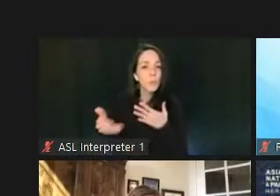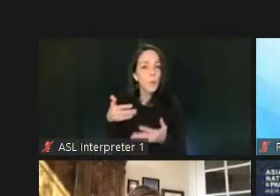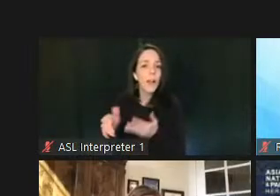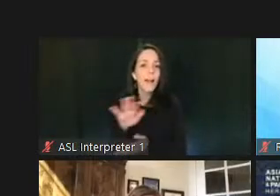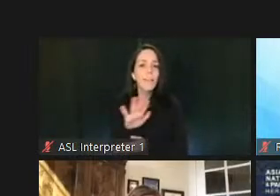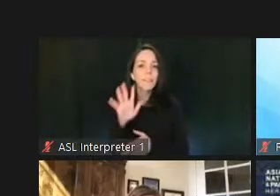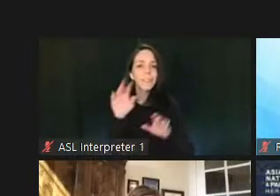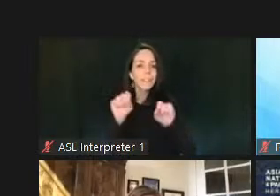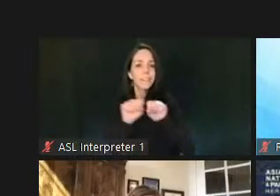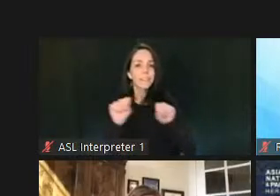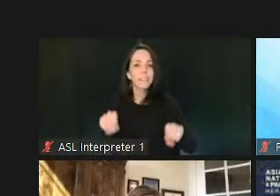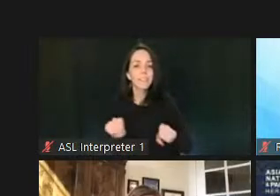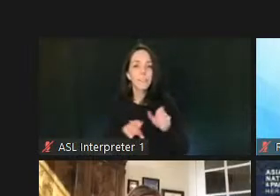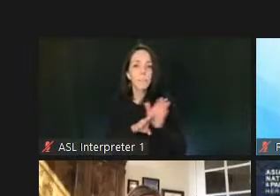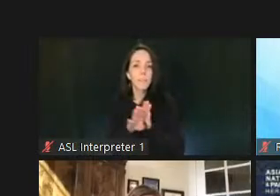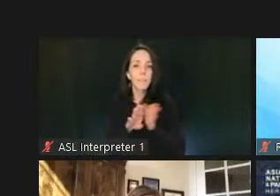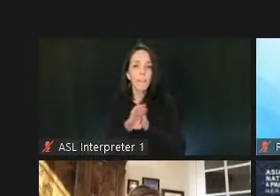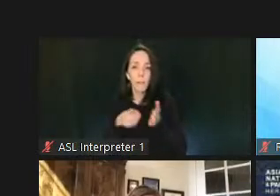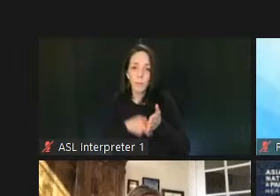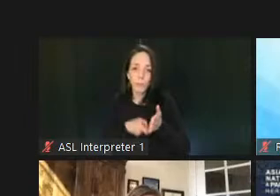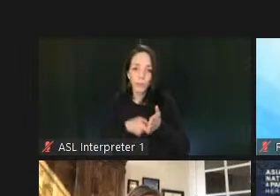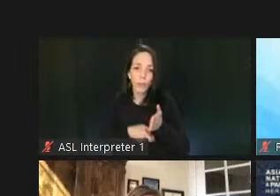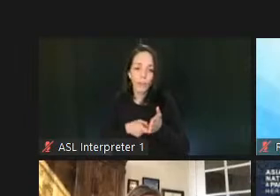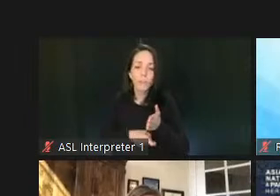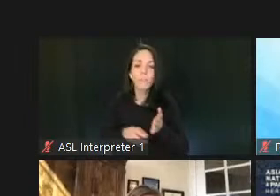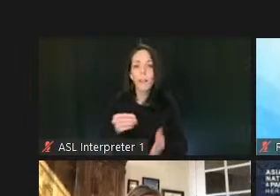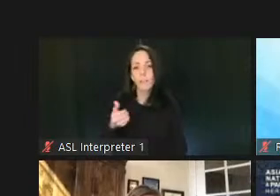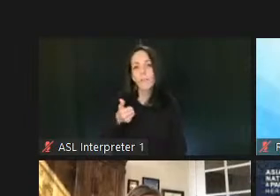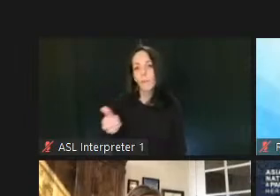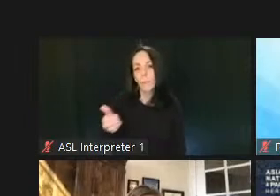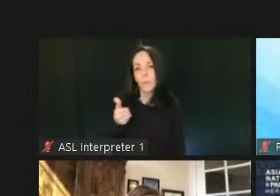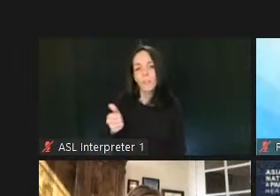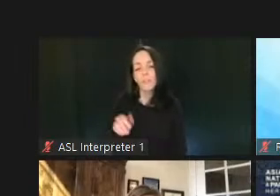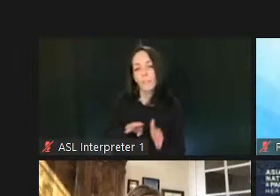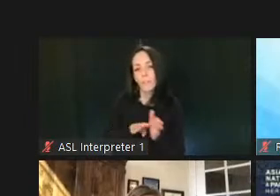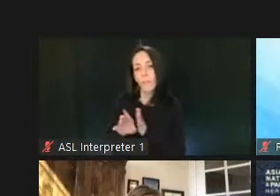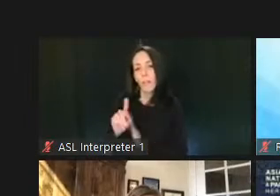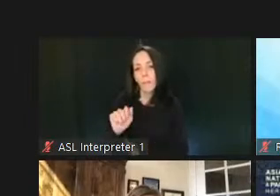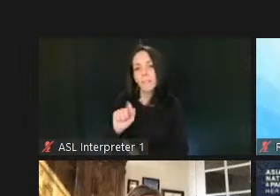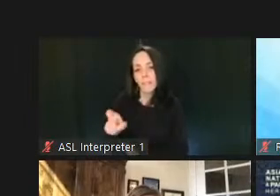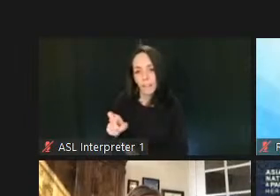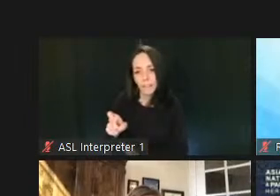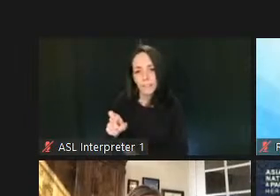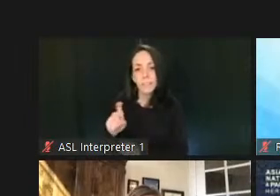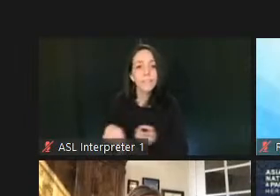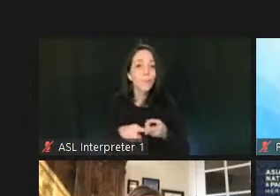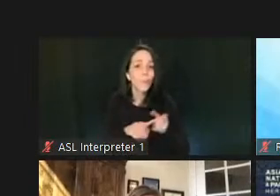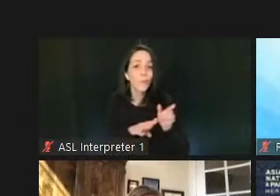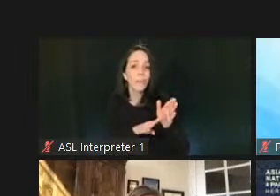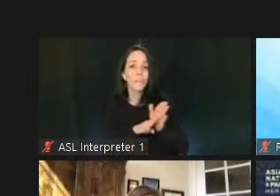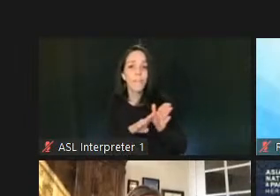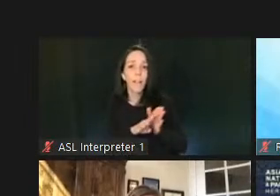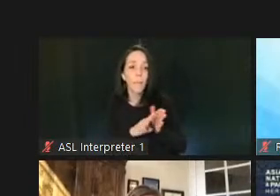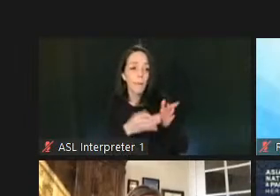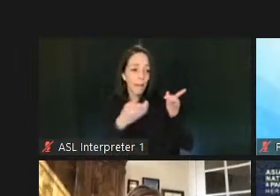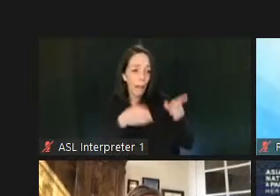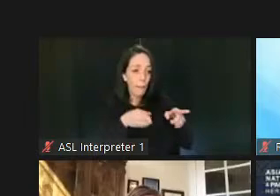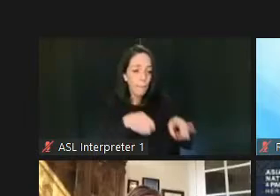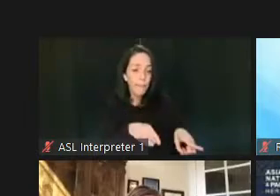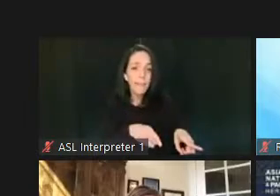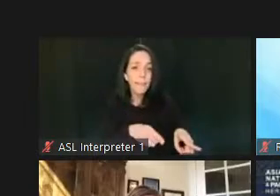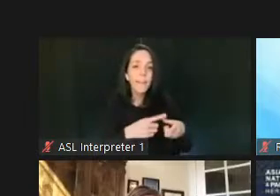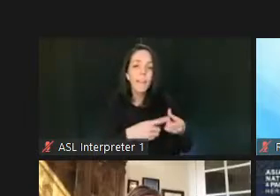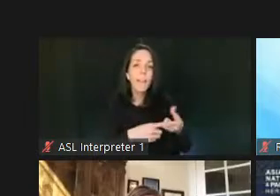system development charge and transportation development tax. So as development is occurring, we're generating a